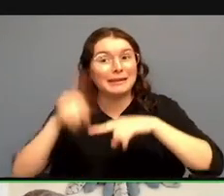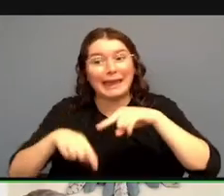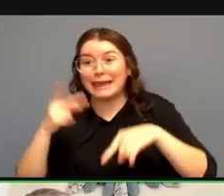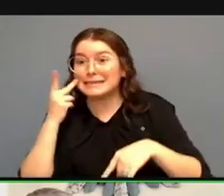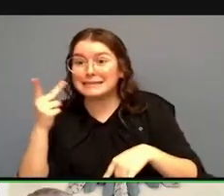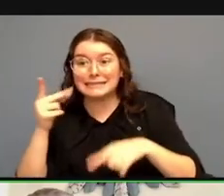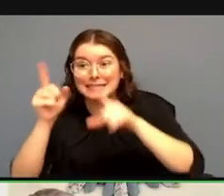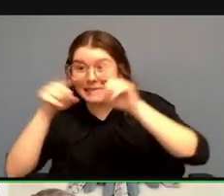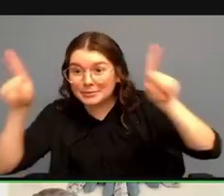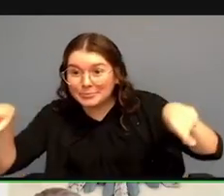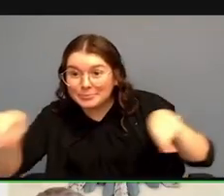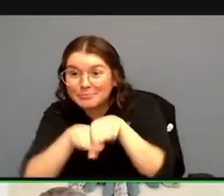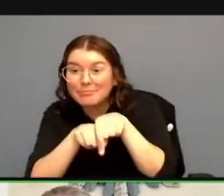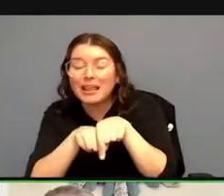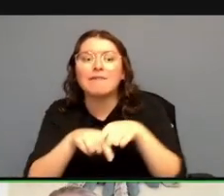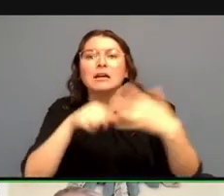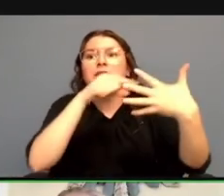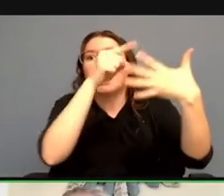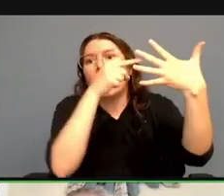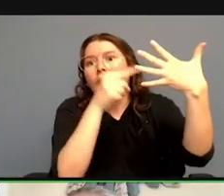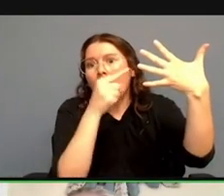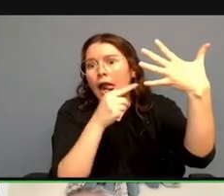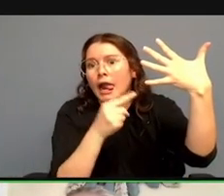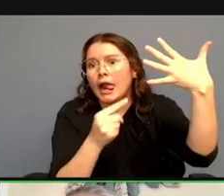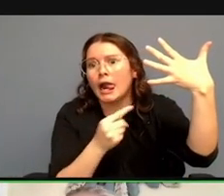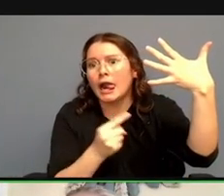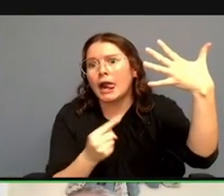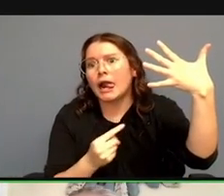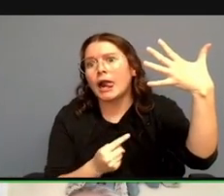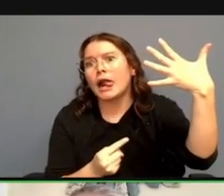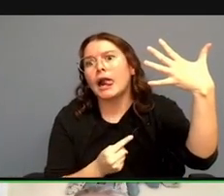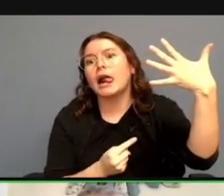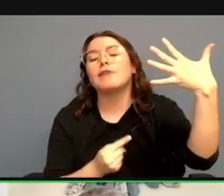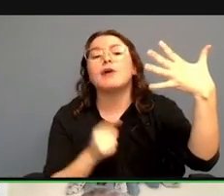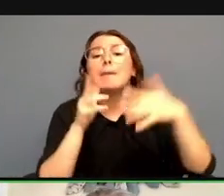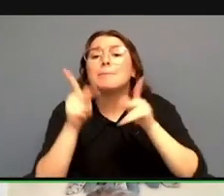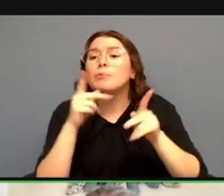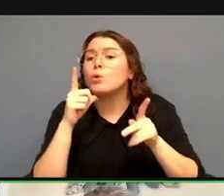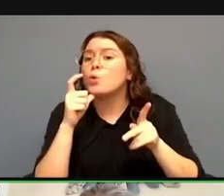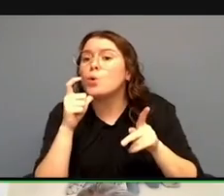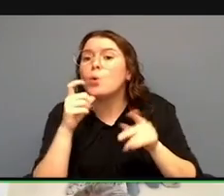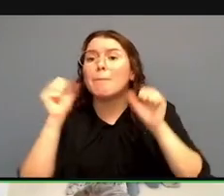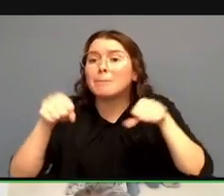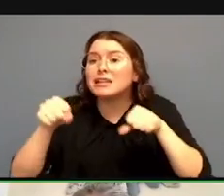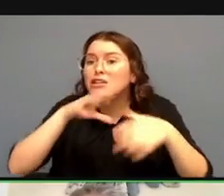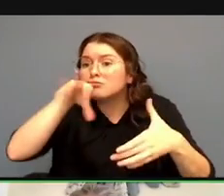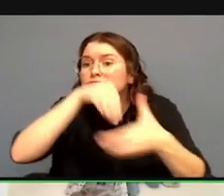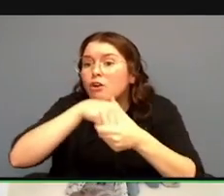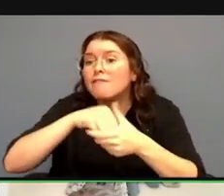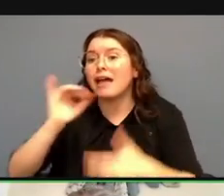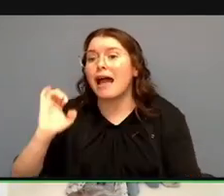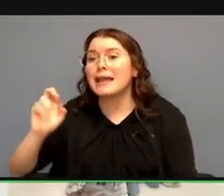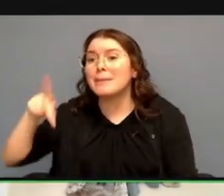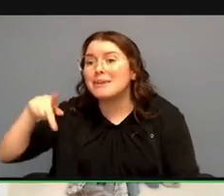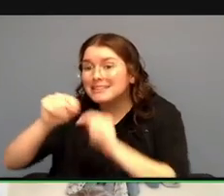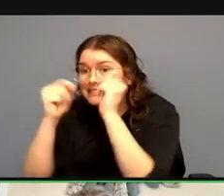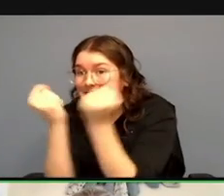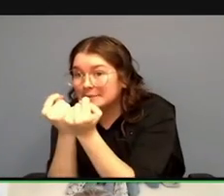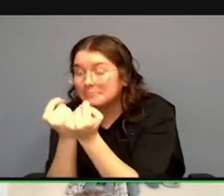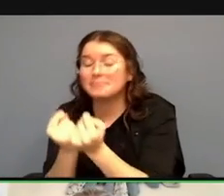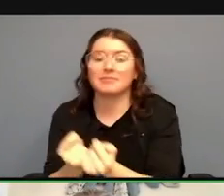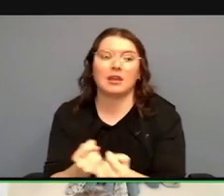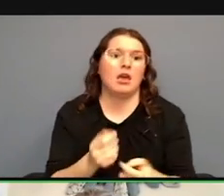the screen we have a very long list of people who are potential IEP team members. This